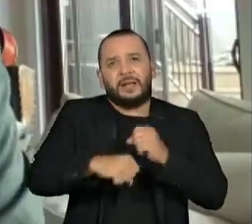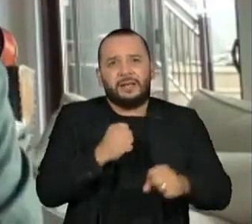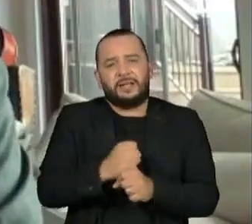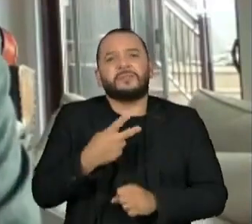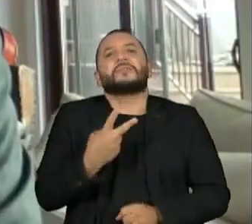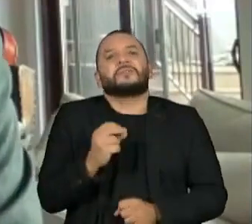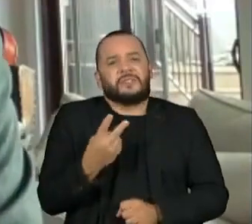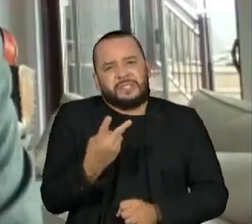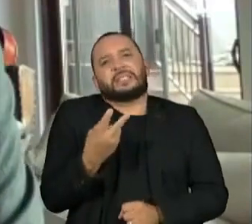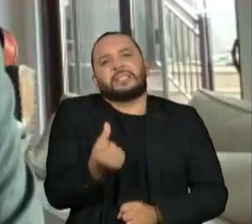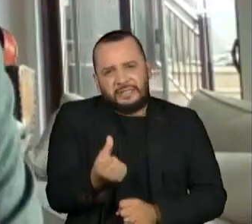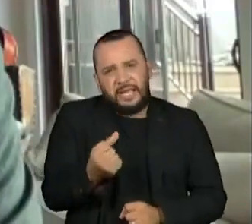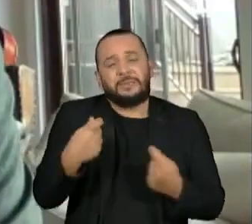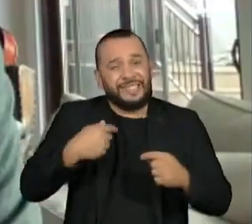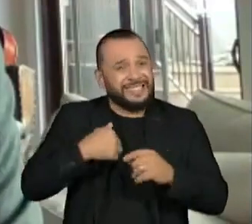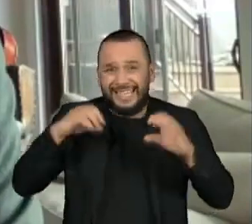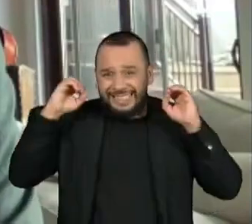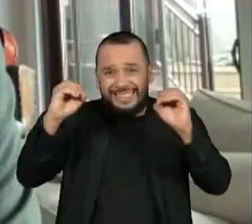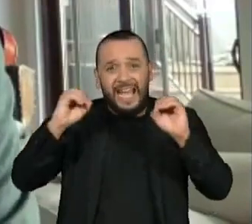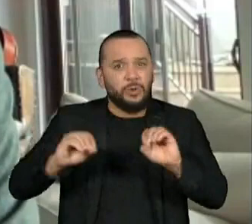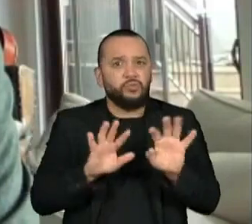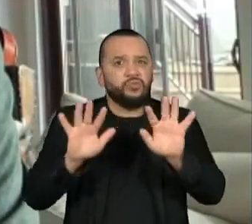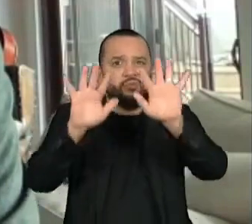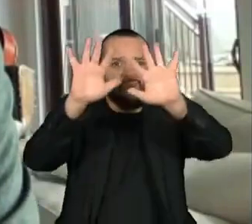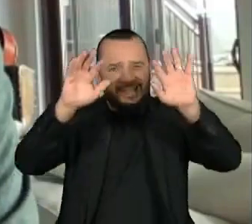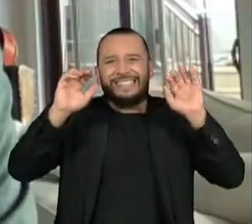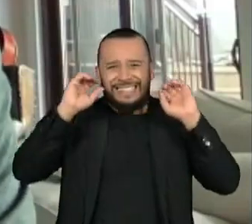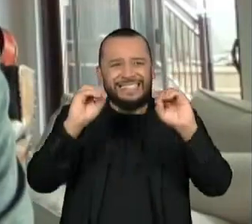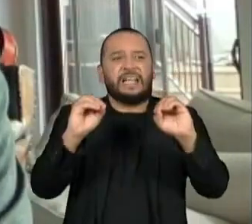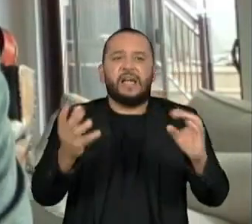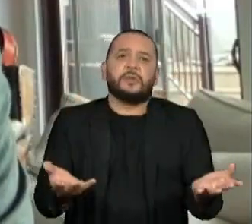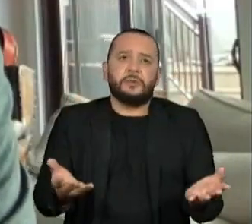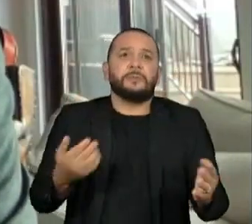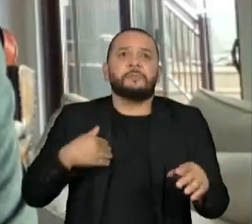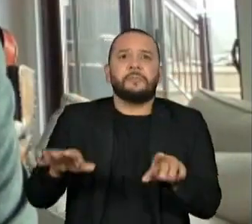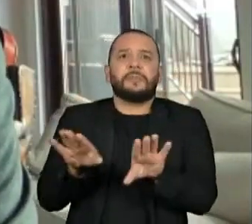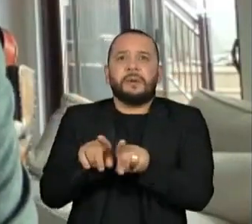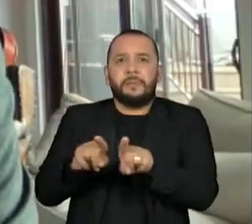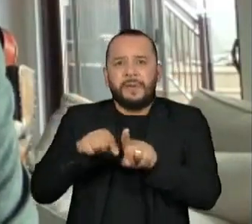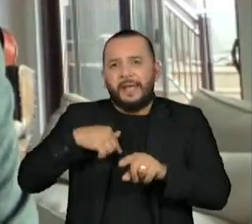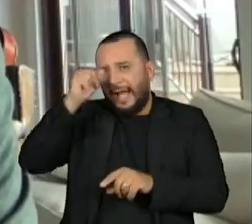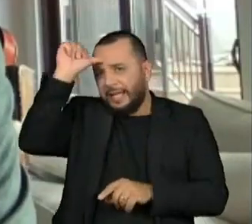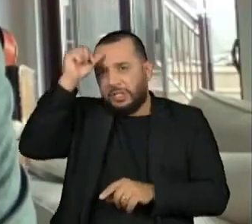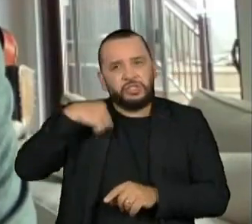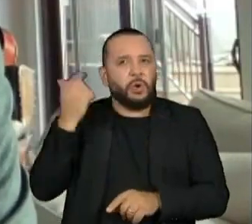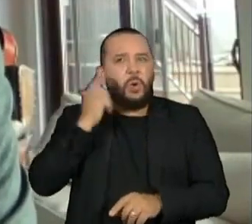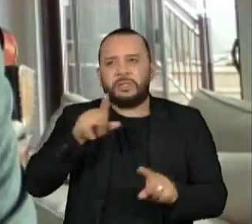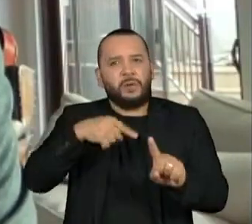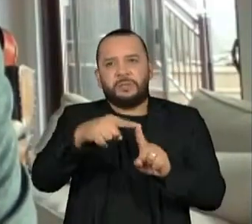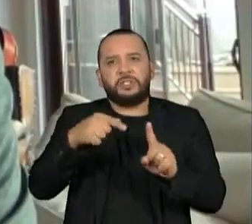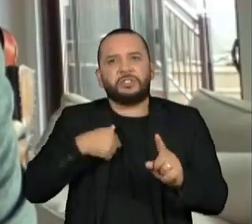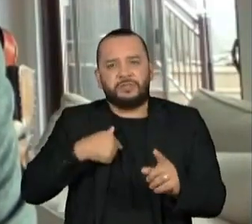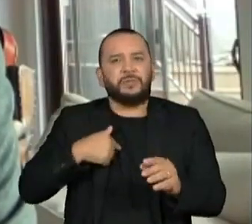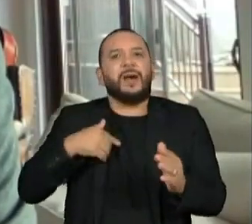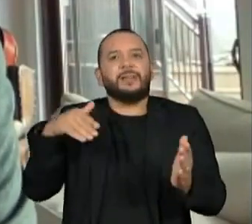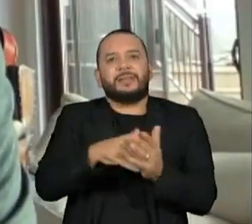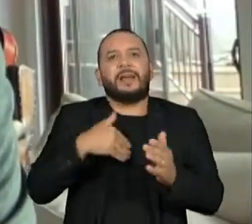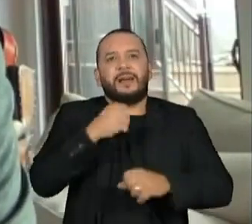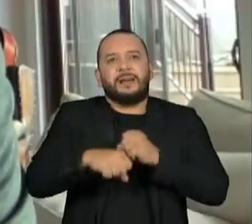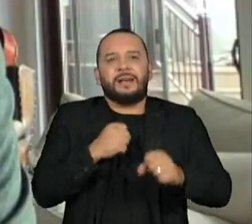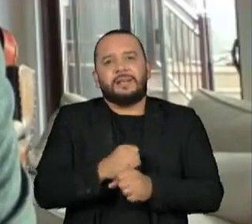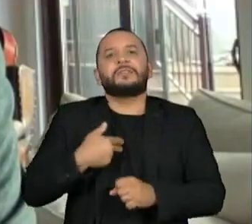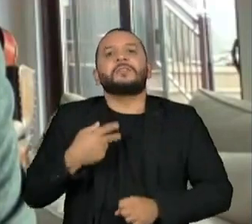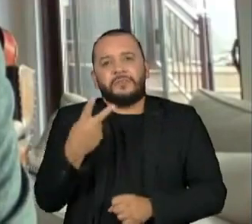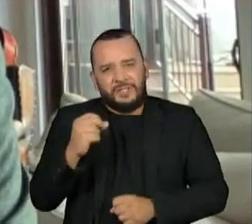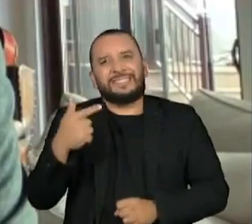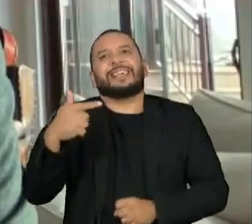zero until 2060. And India says it won't be there until 2070. And those deadlines are far